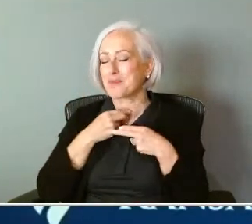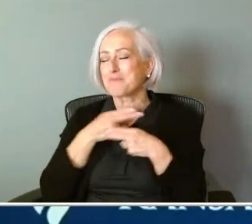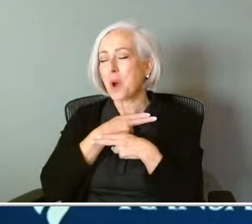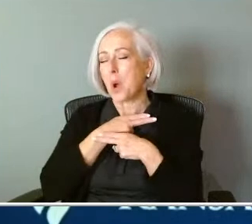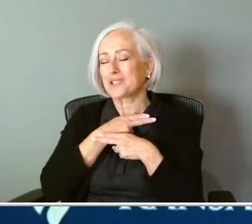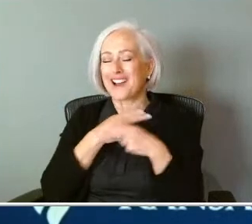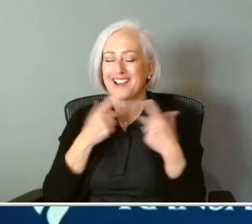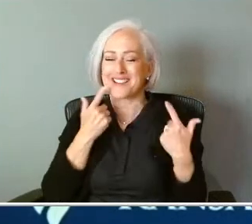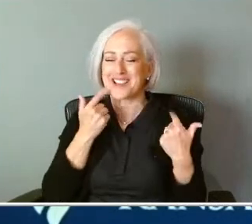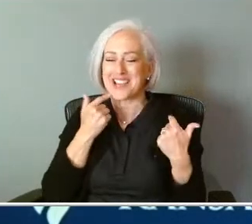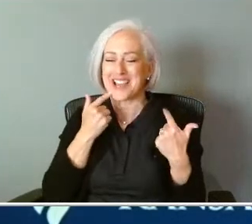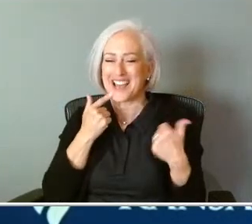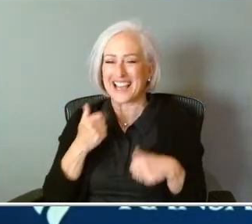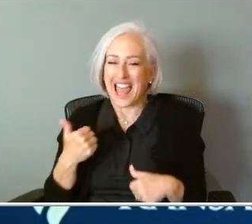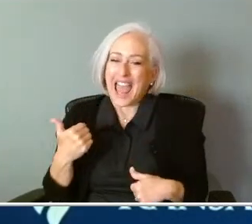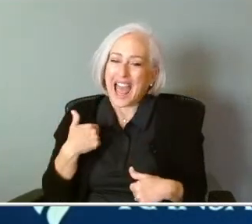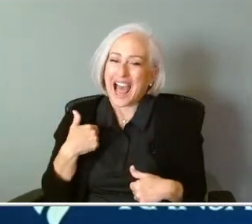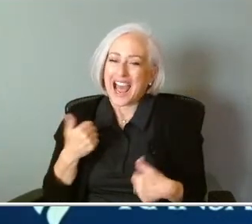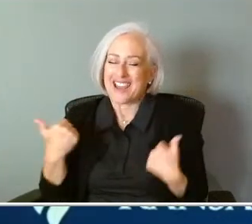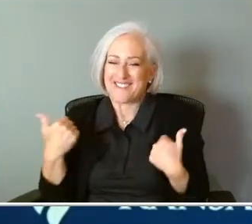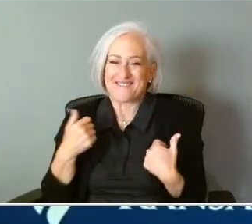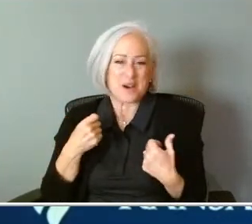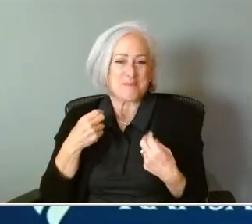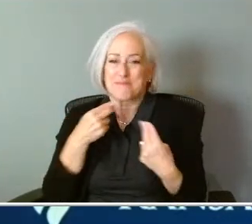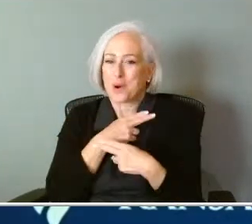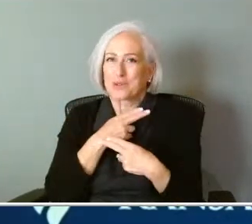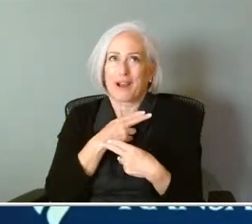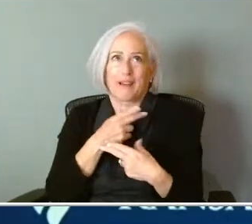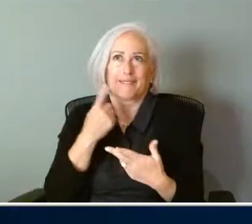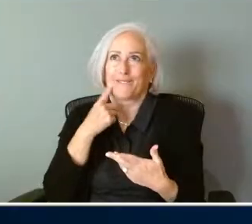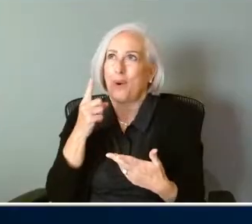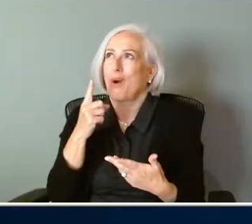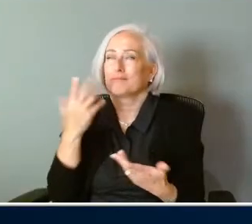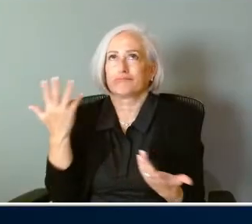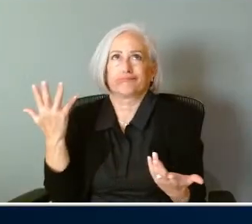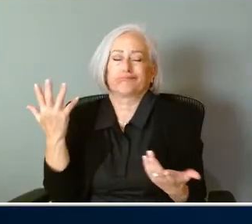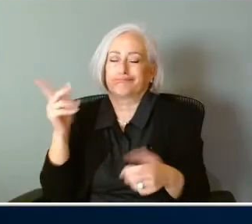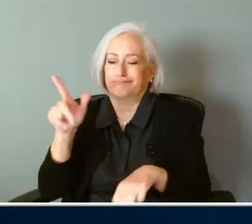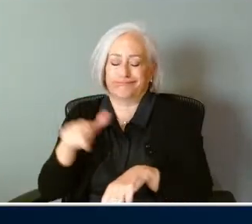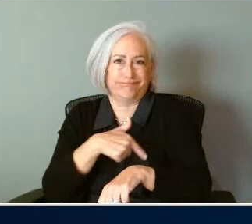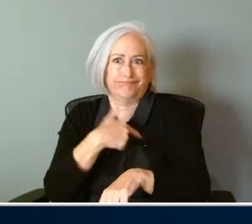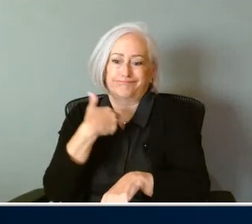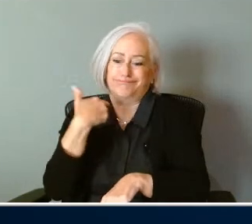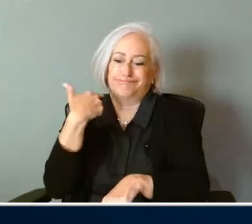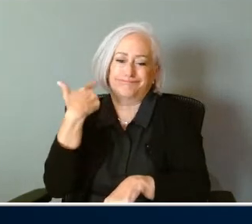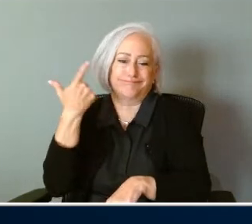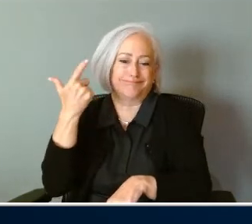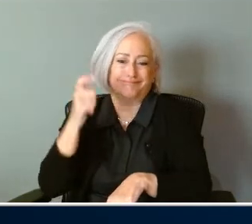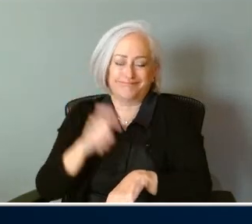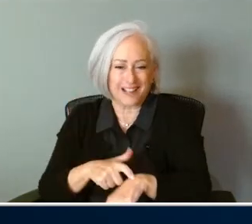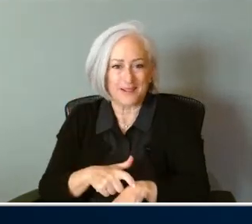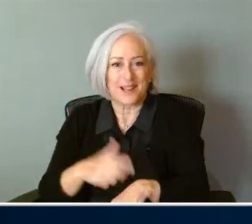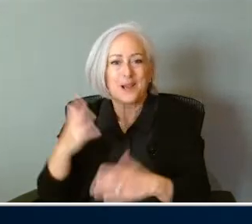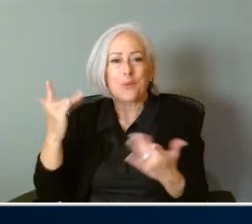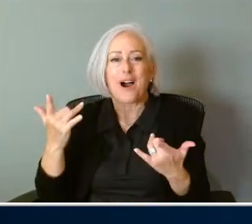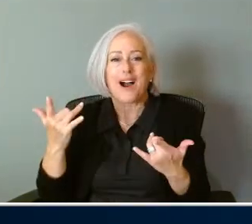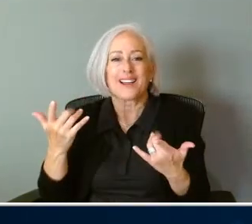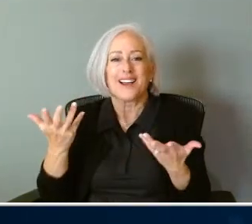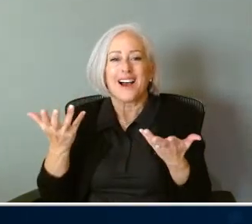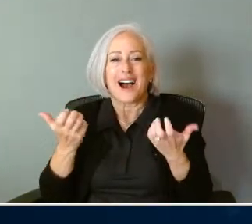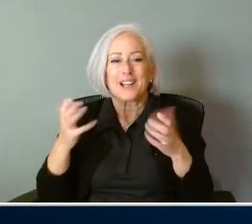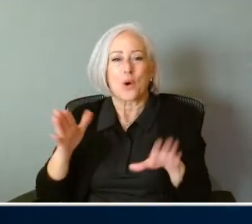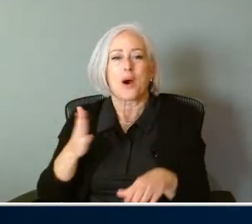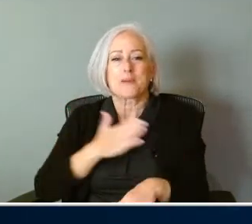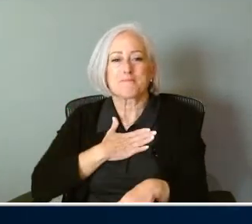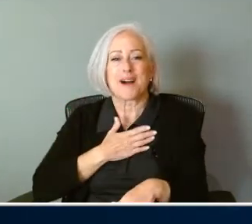know, I've worn a bow tie as long as I can remember, mainly because I don't want my tie in places it shouldn't be. So that's a professional